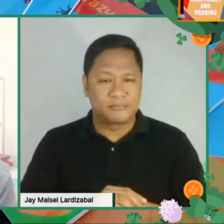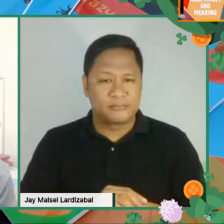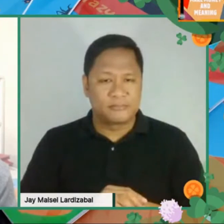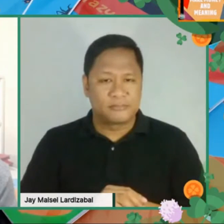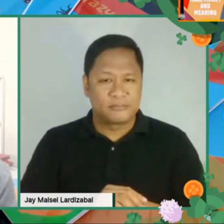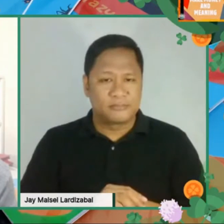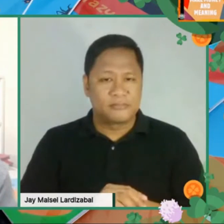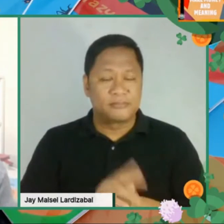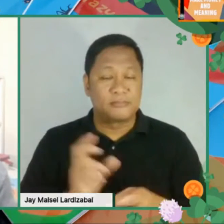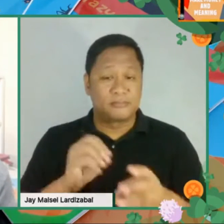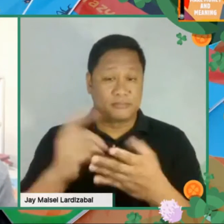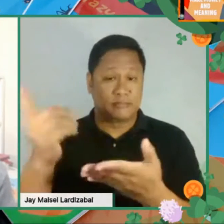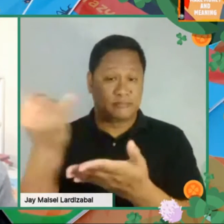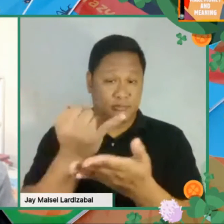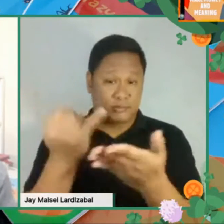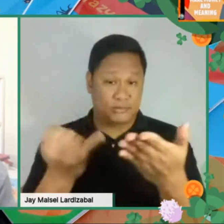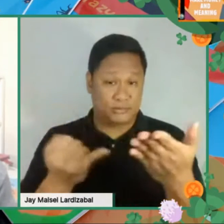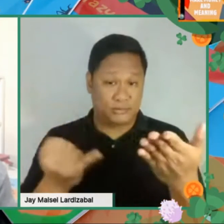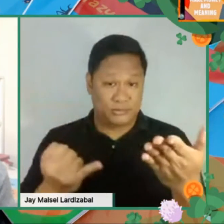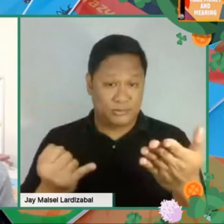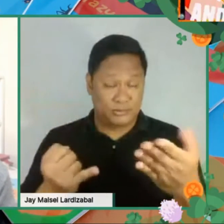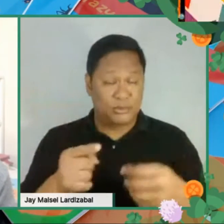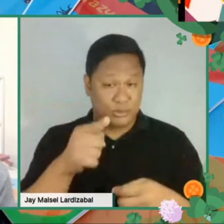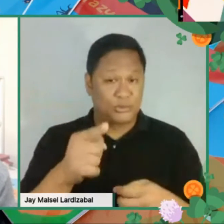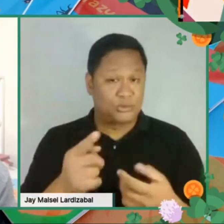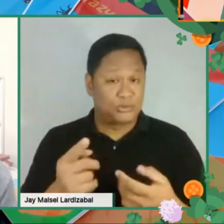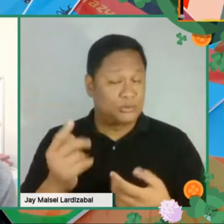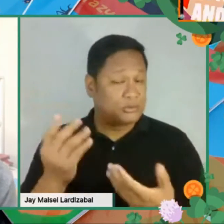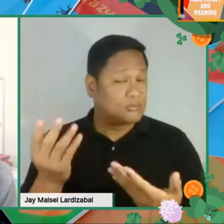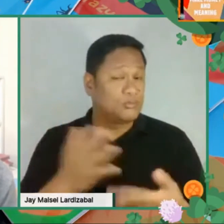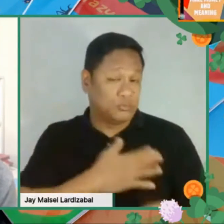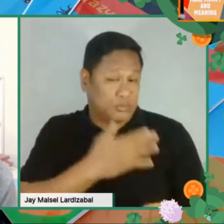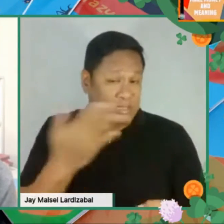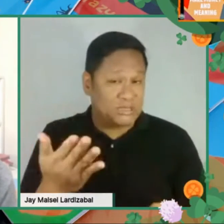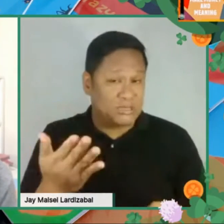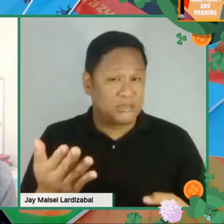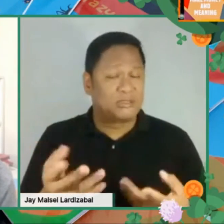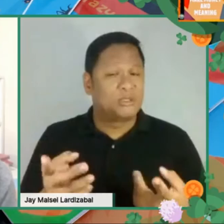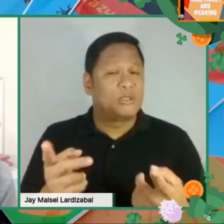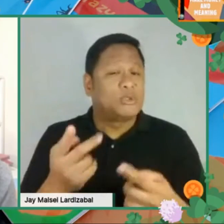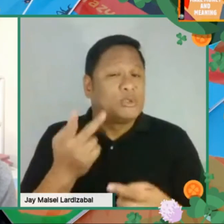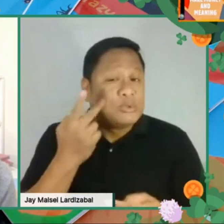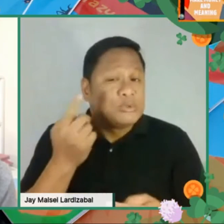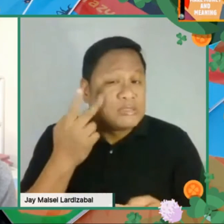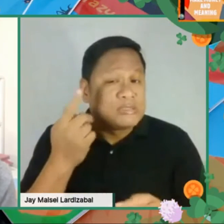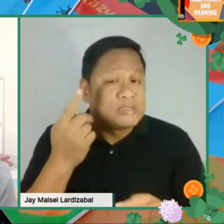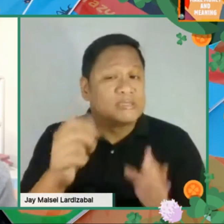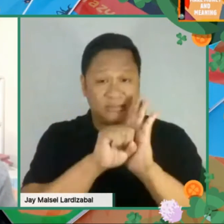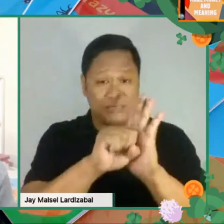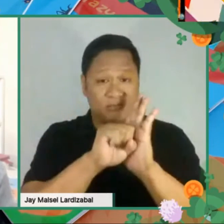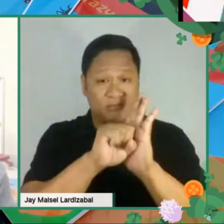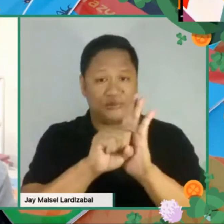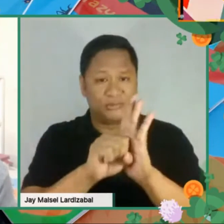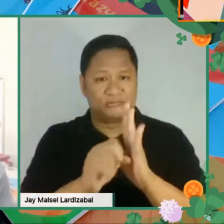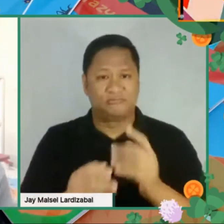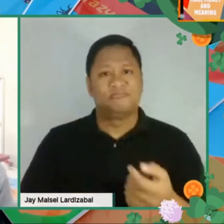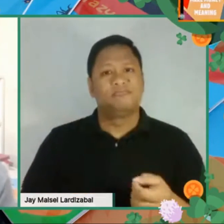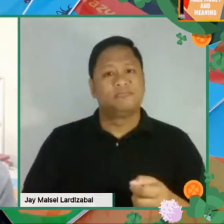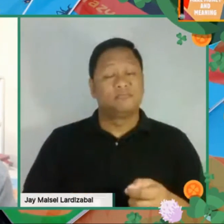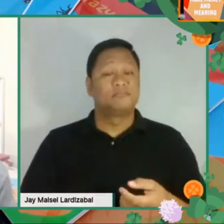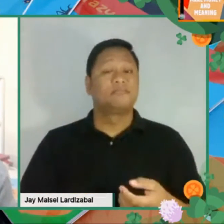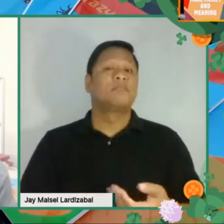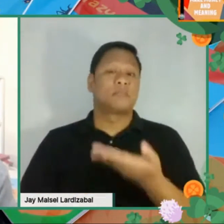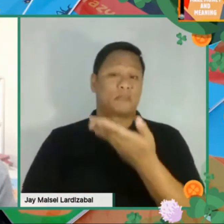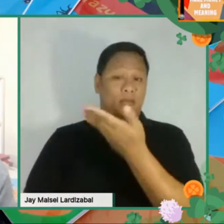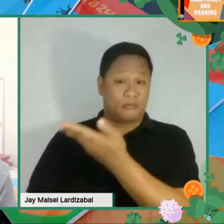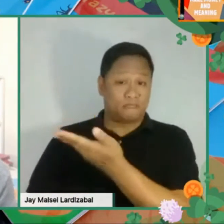drawing, illustration. Would you be willing to take a look at their samples? Why not? Opo.